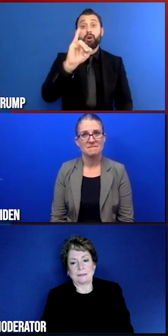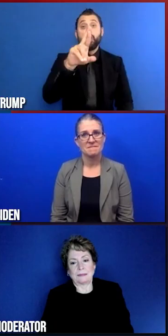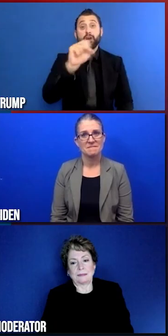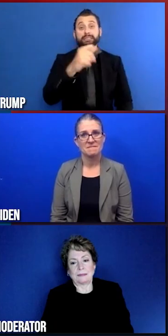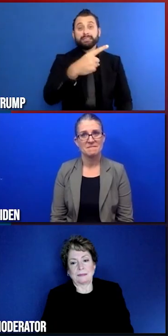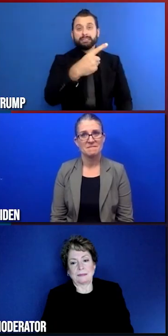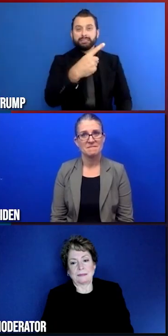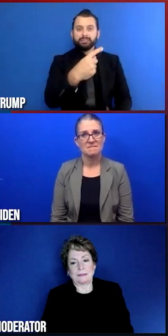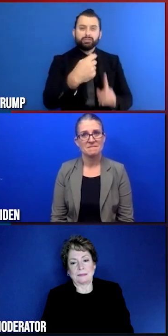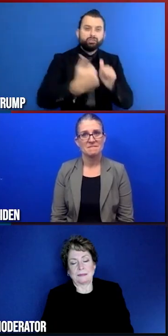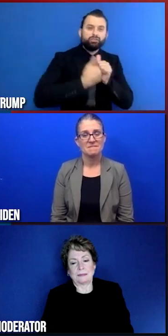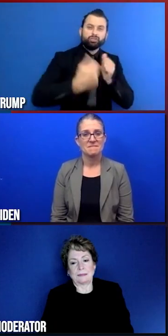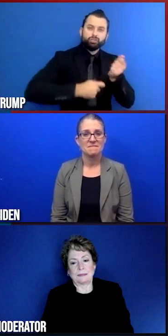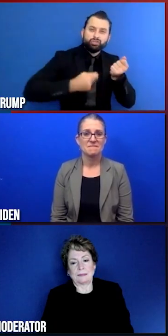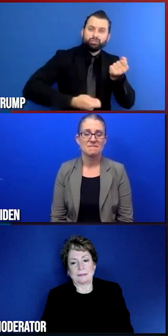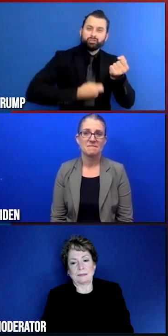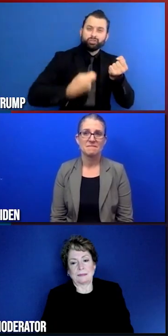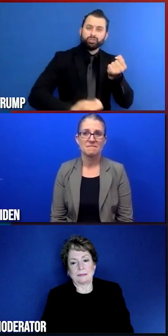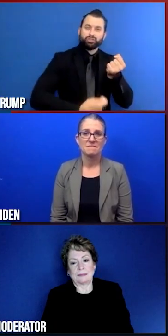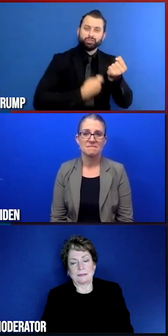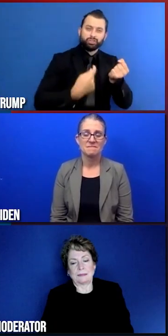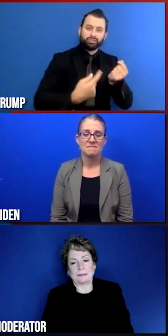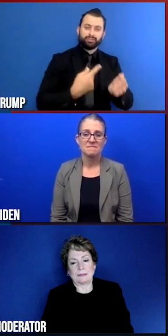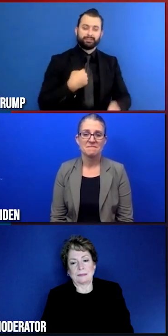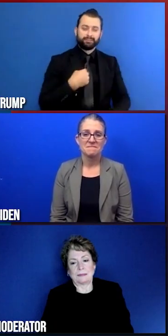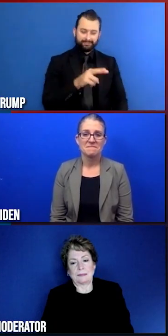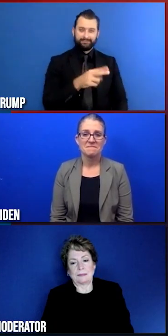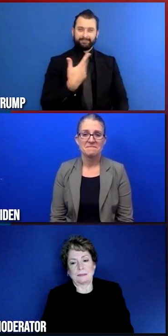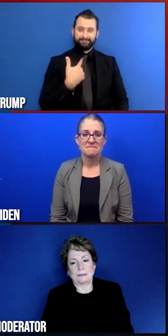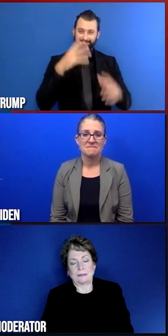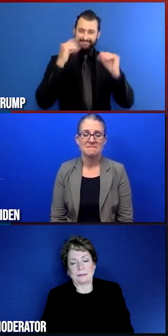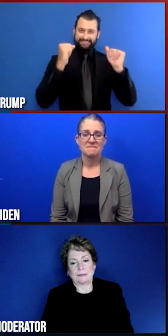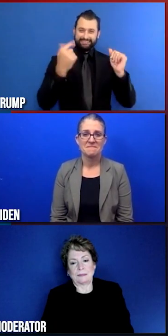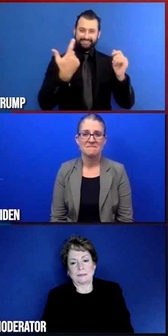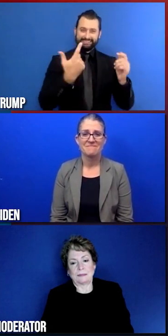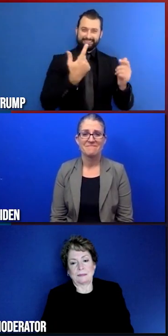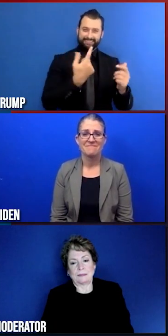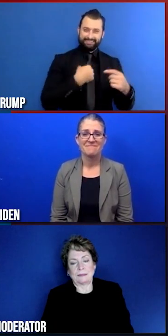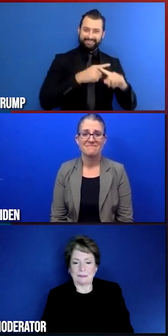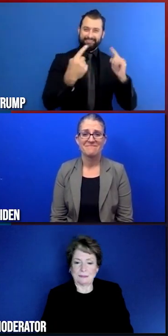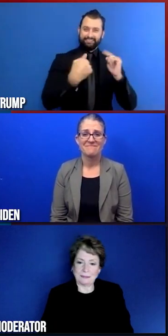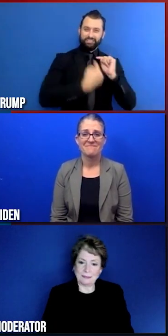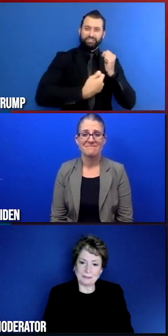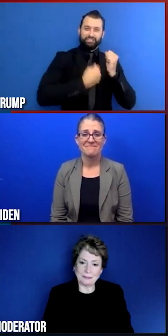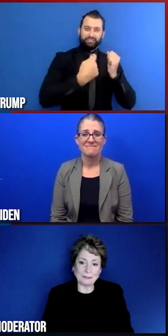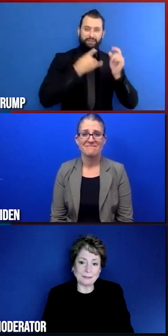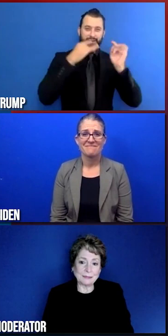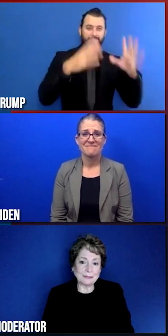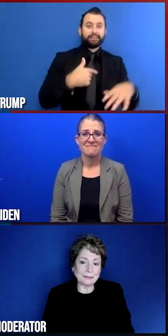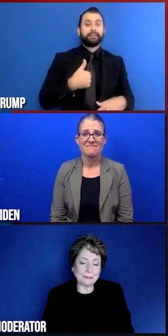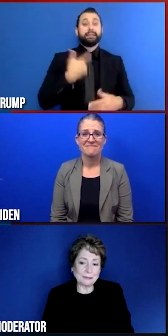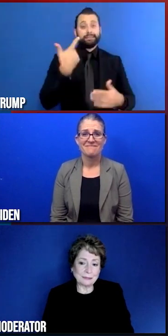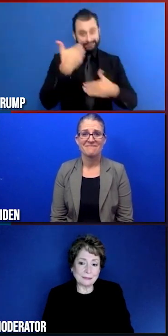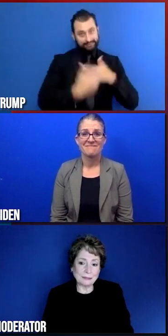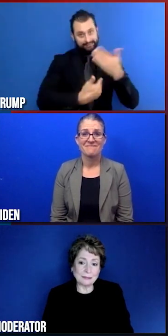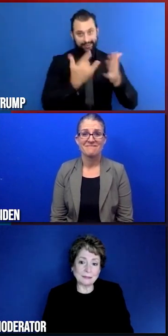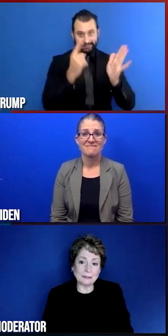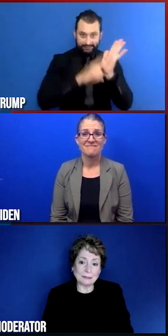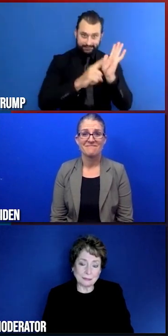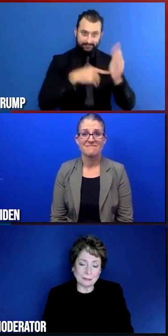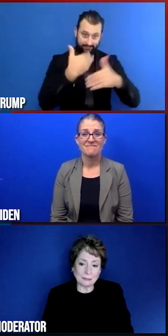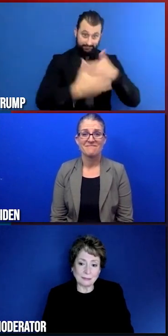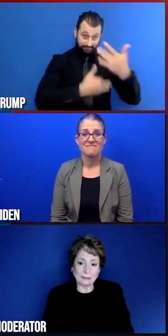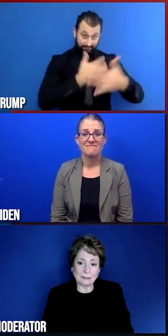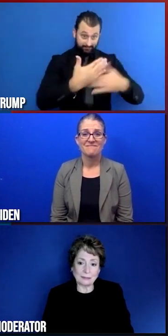done. As soon as we're completed with the deal, I want to release it. But I have paid millions and millions of dollars, and